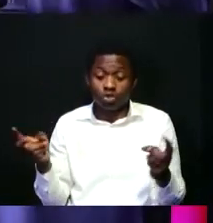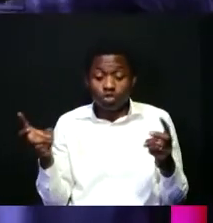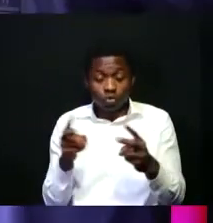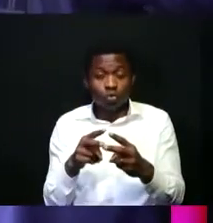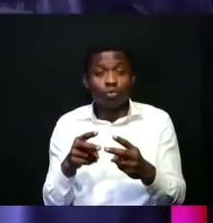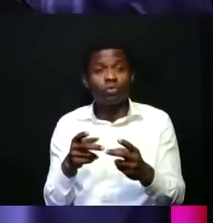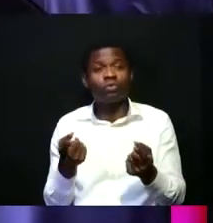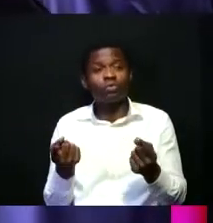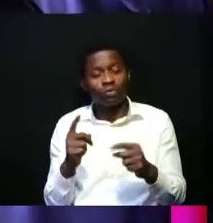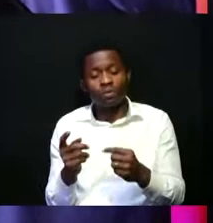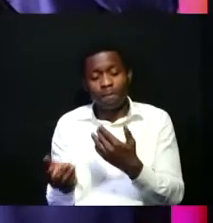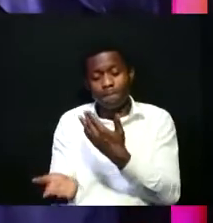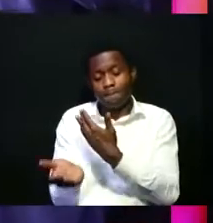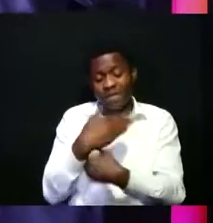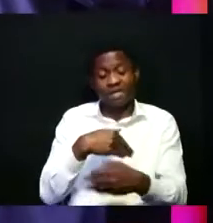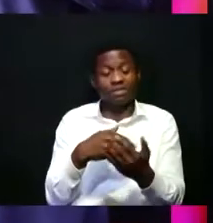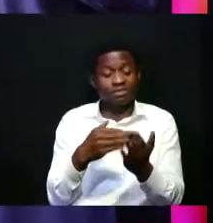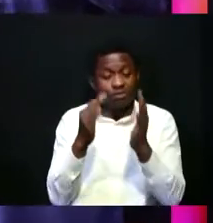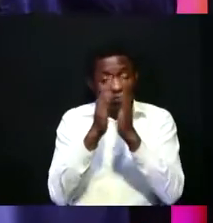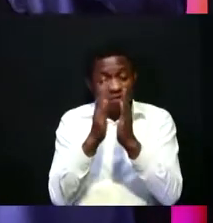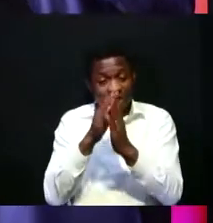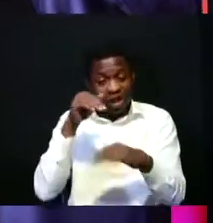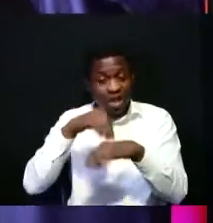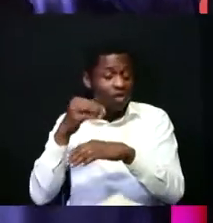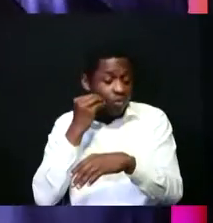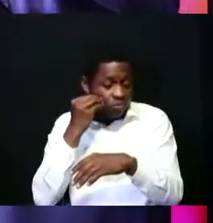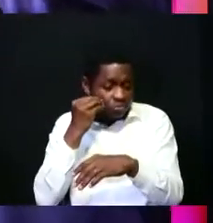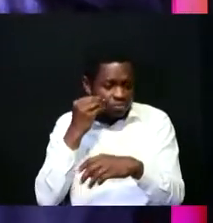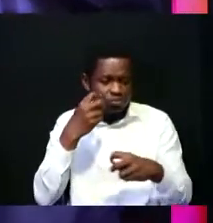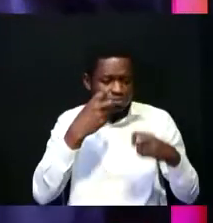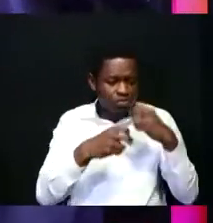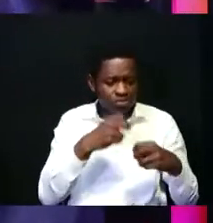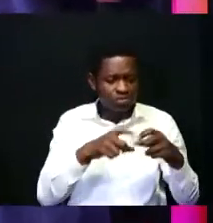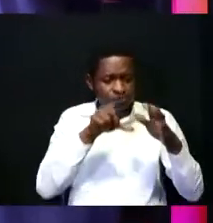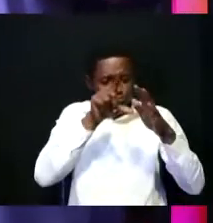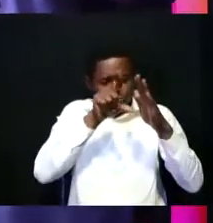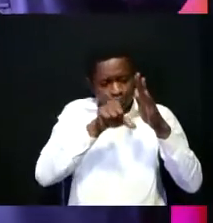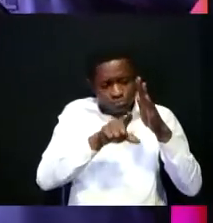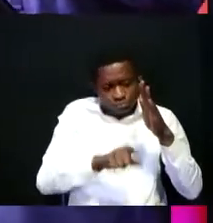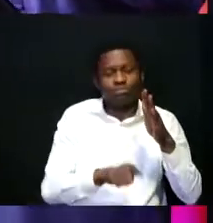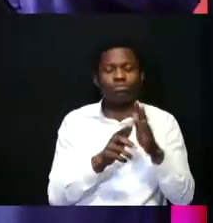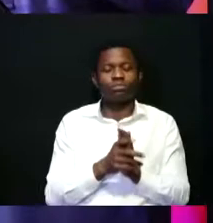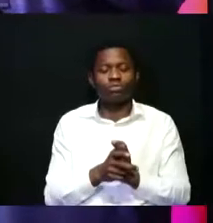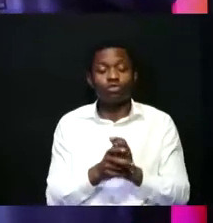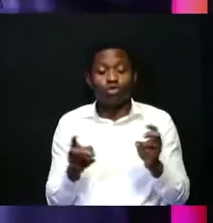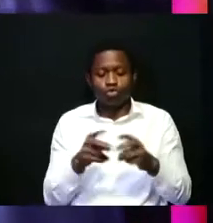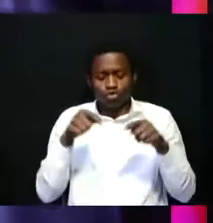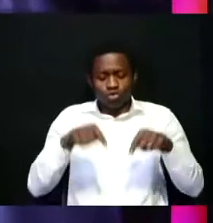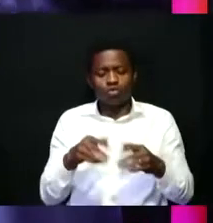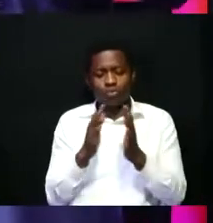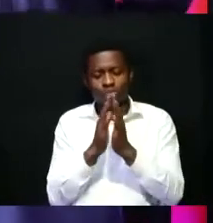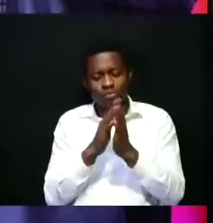Now we want to pray that our marital and family lives will be